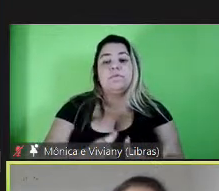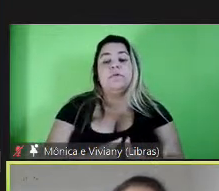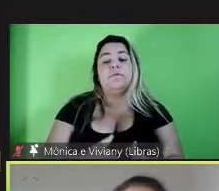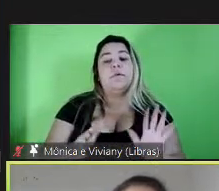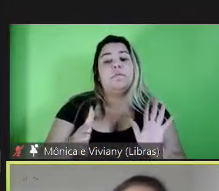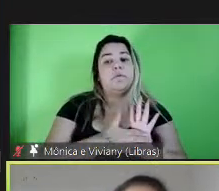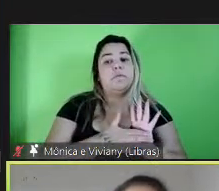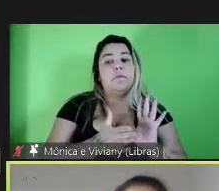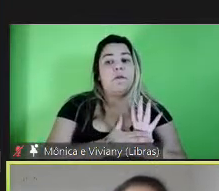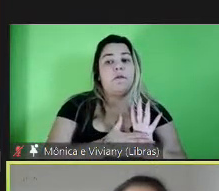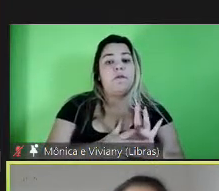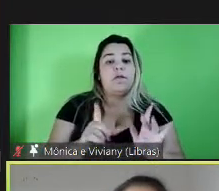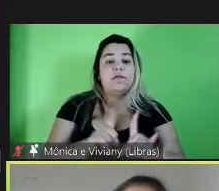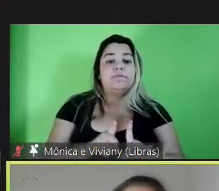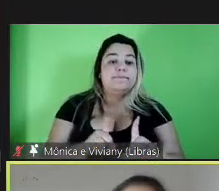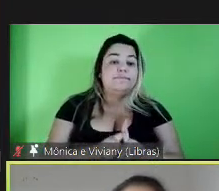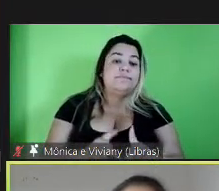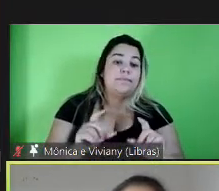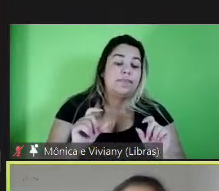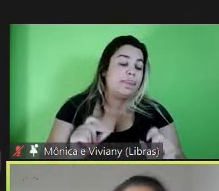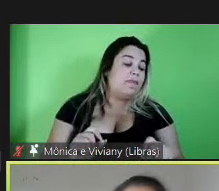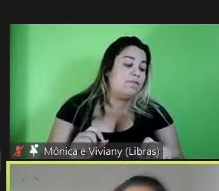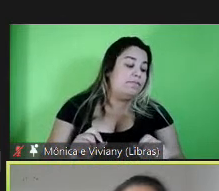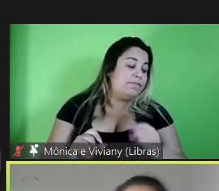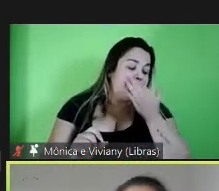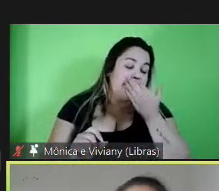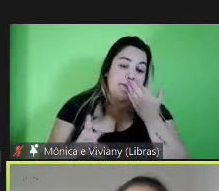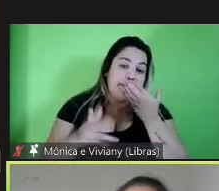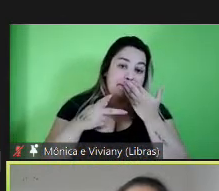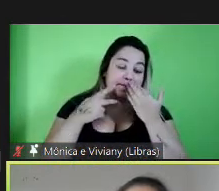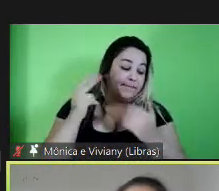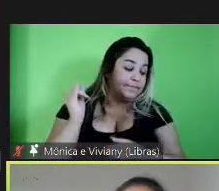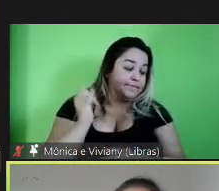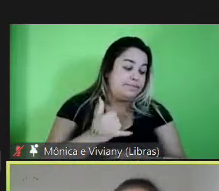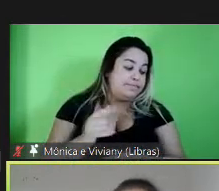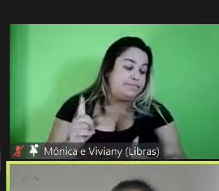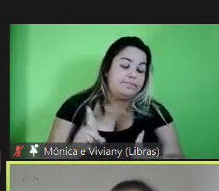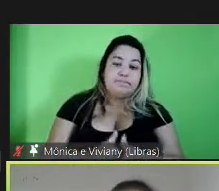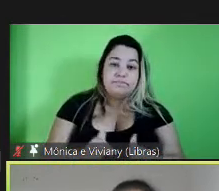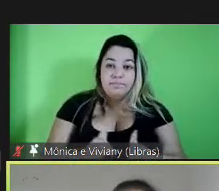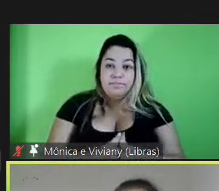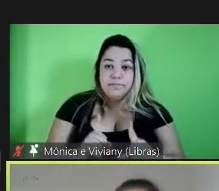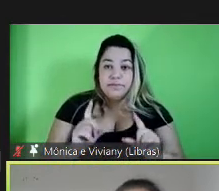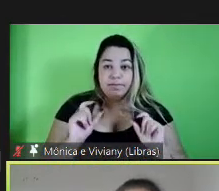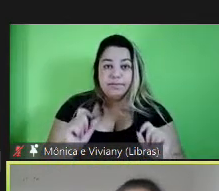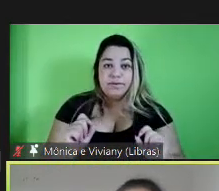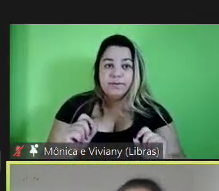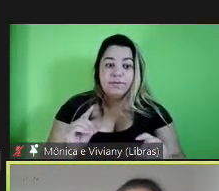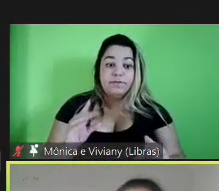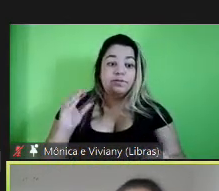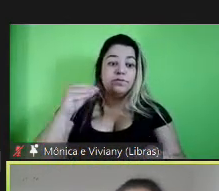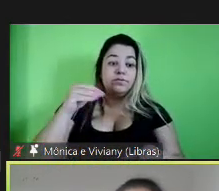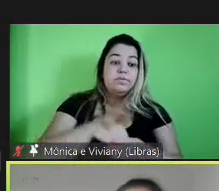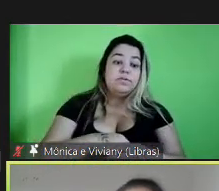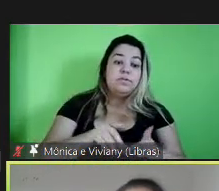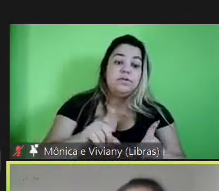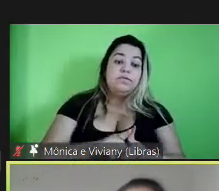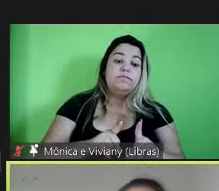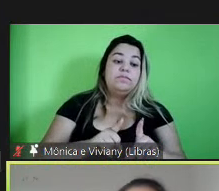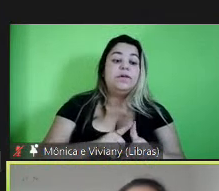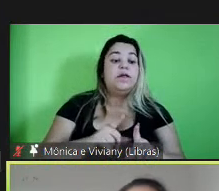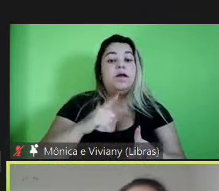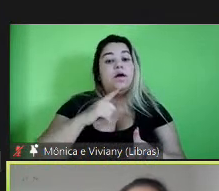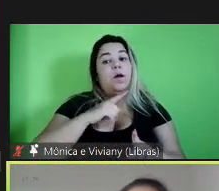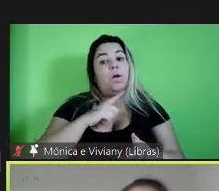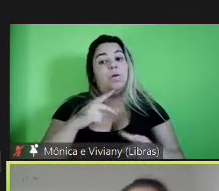one. This was a proposal within this course, training course, and it showed that within this territory where